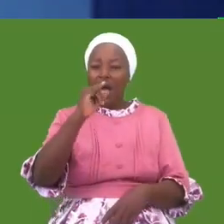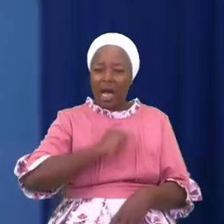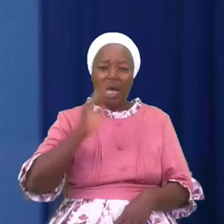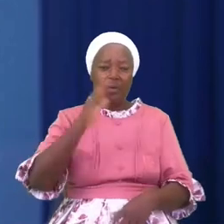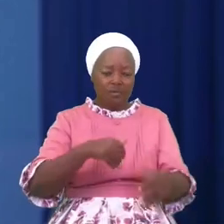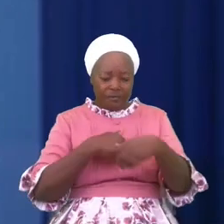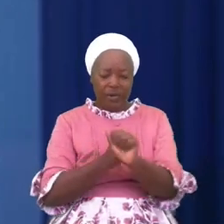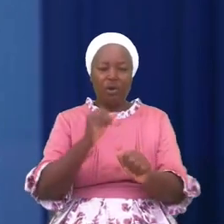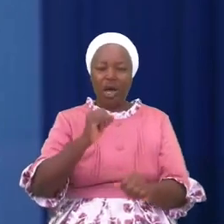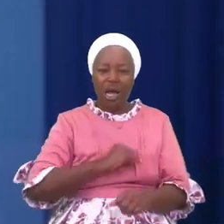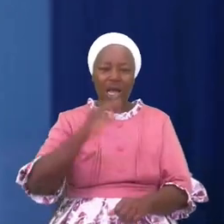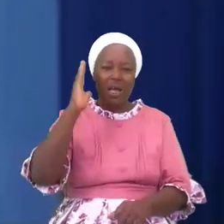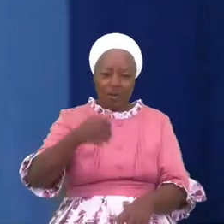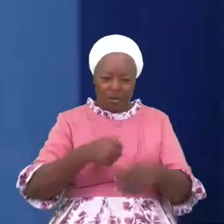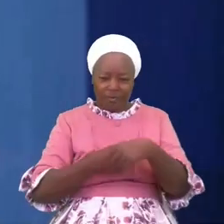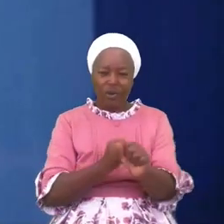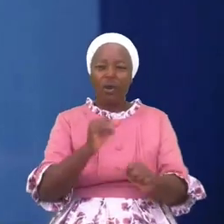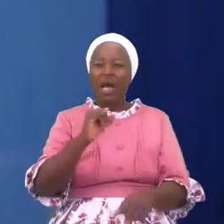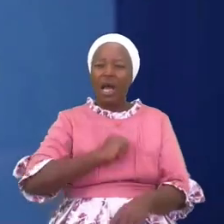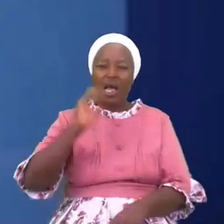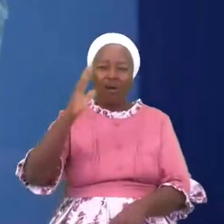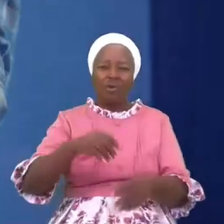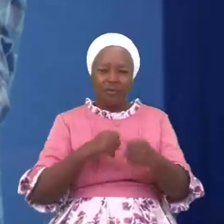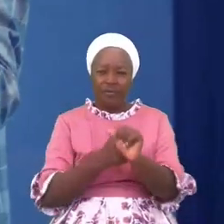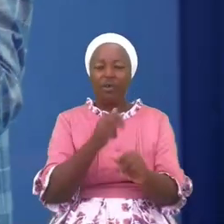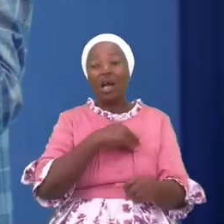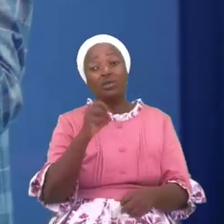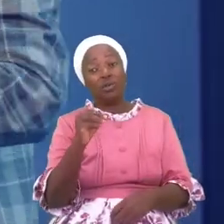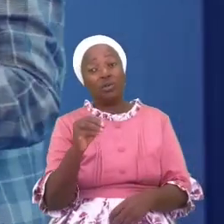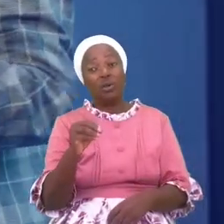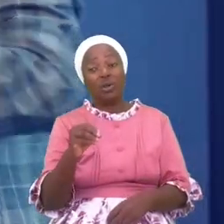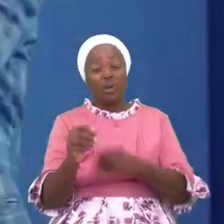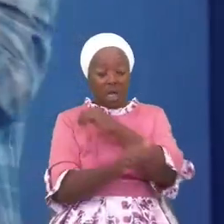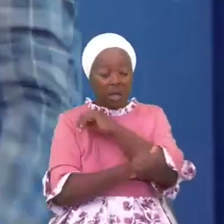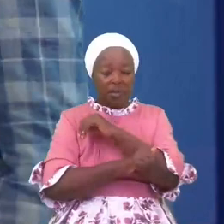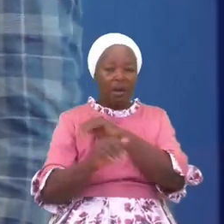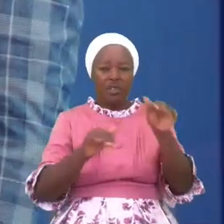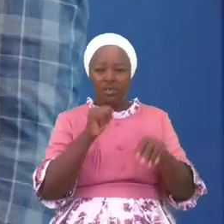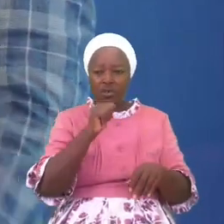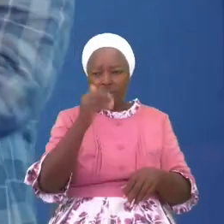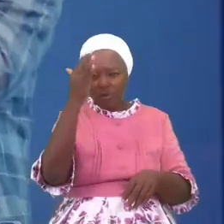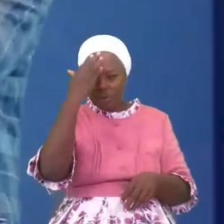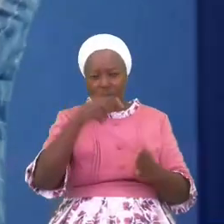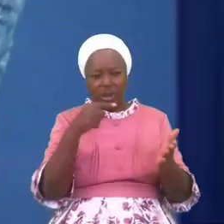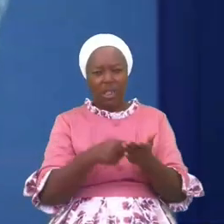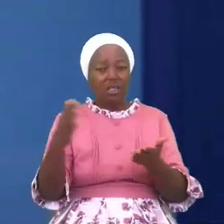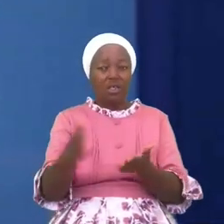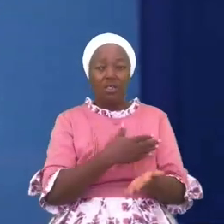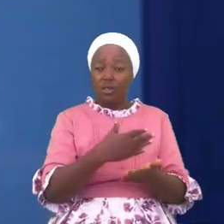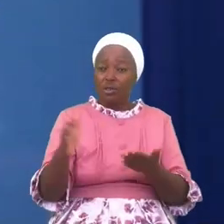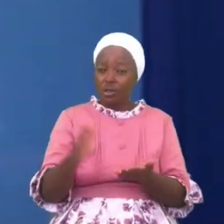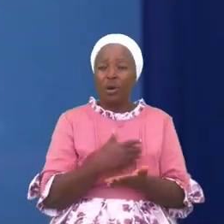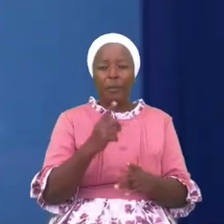follow. And so he didn't know this song, but it was his life showed the song. I've decided to